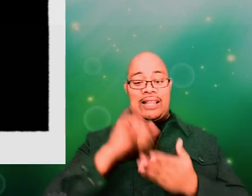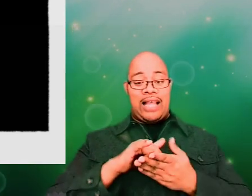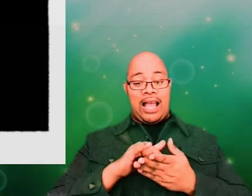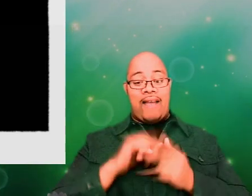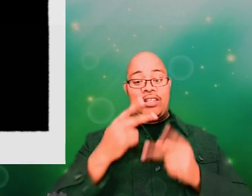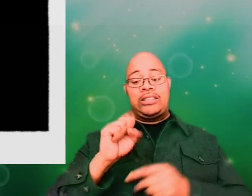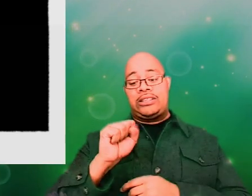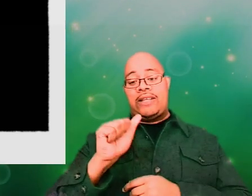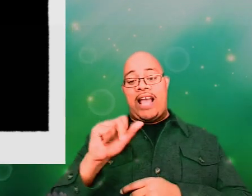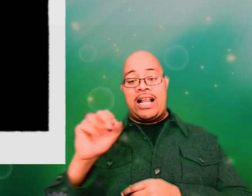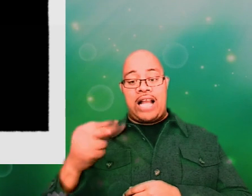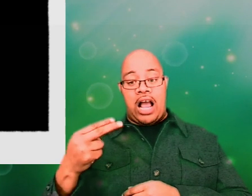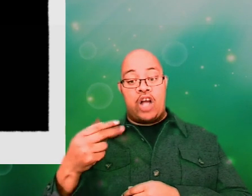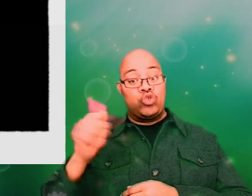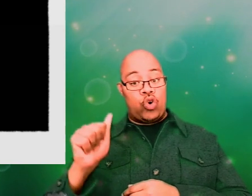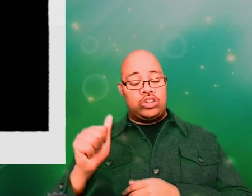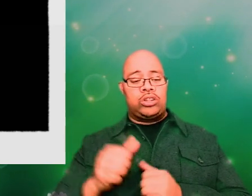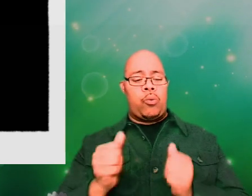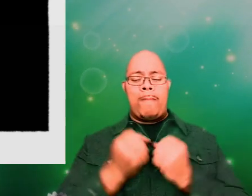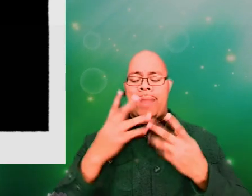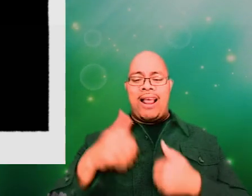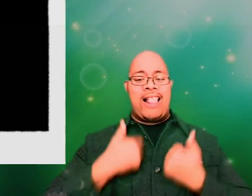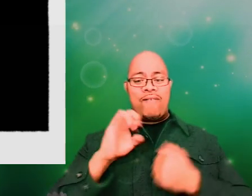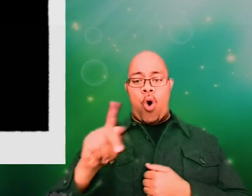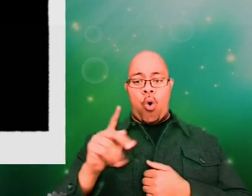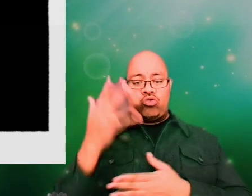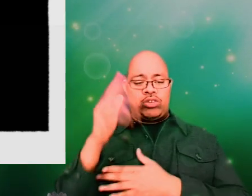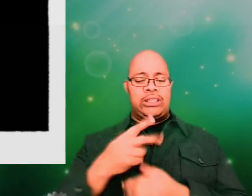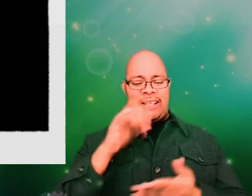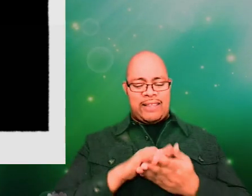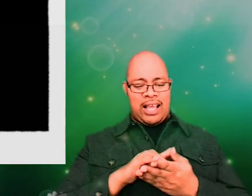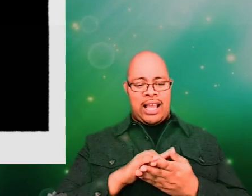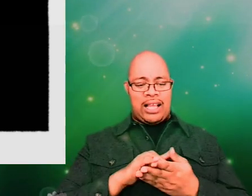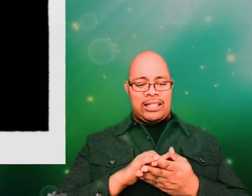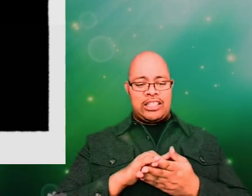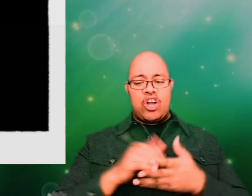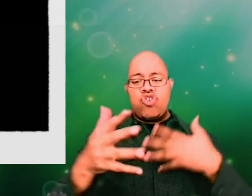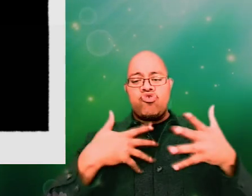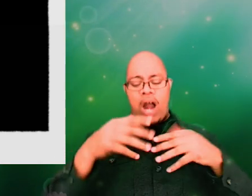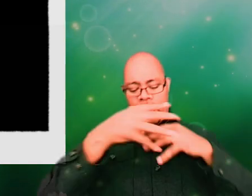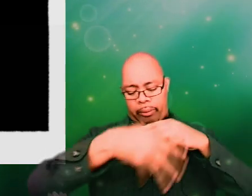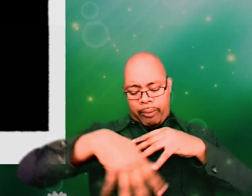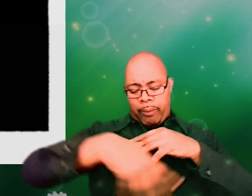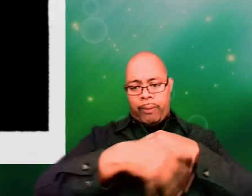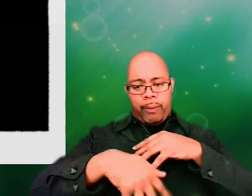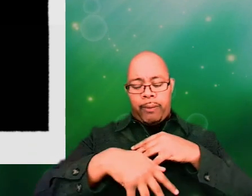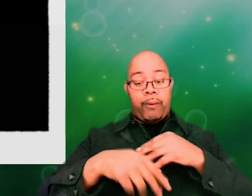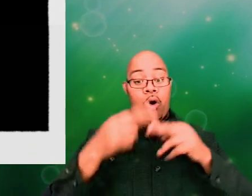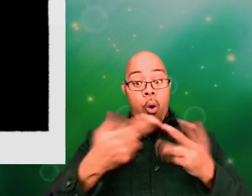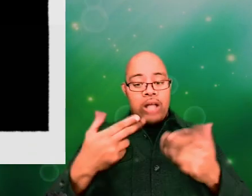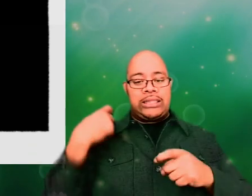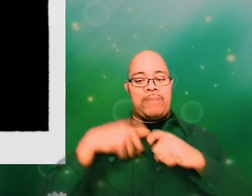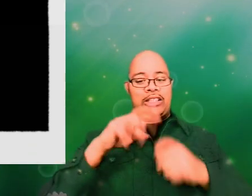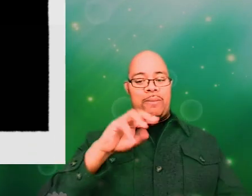visited Savannah, Georgia, with its many live oak trees, you would have seen this slender gray hanging epiphyte, Spanish